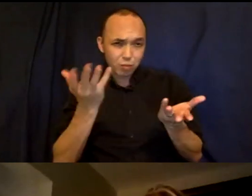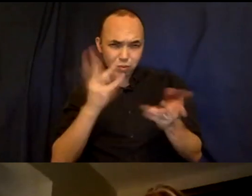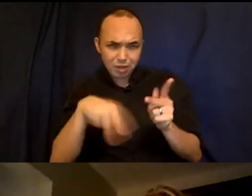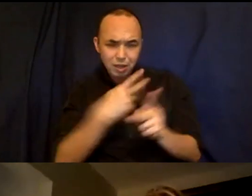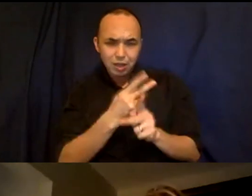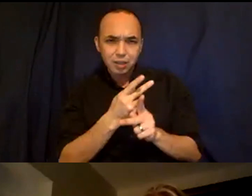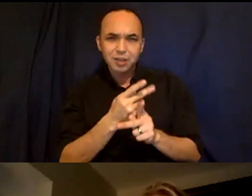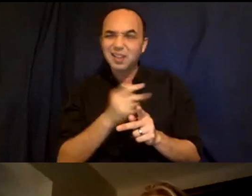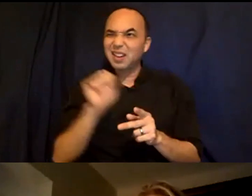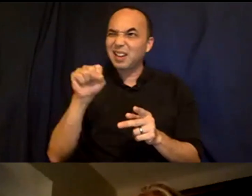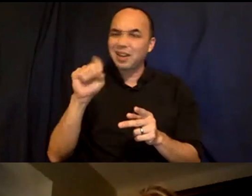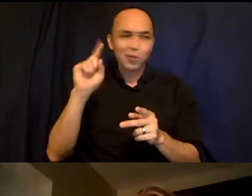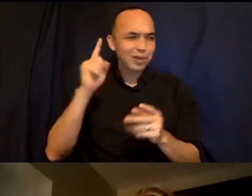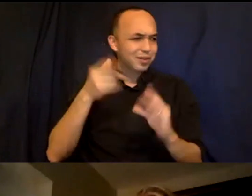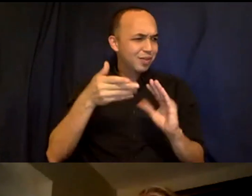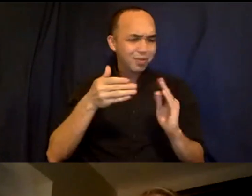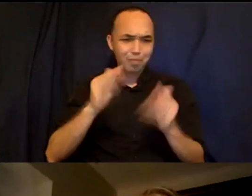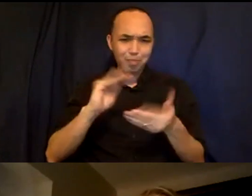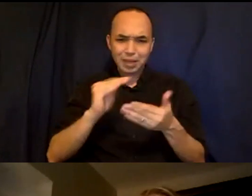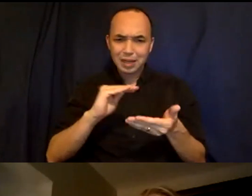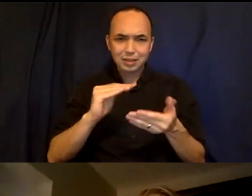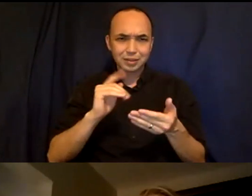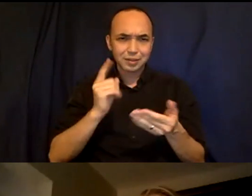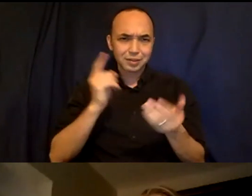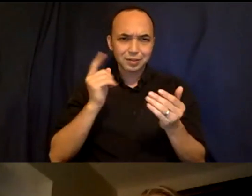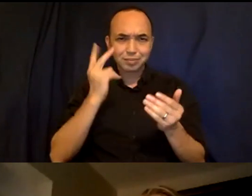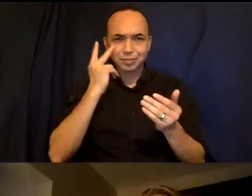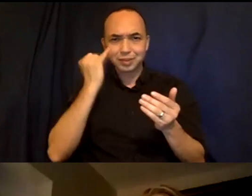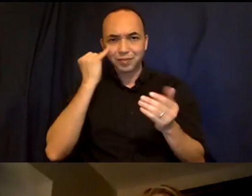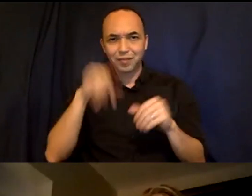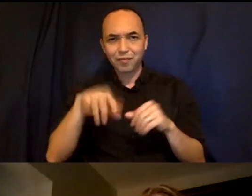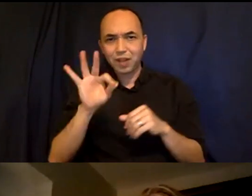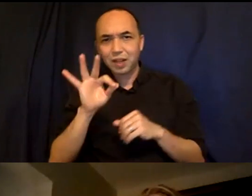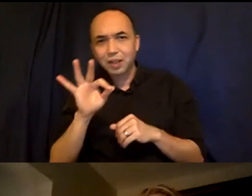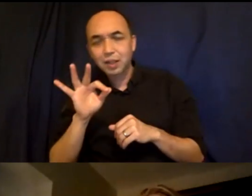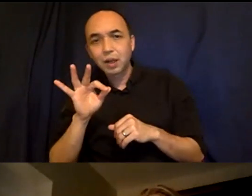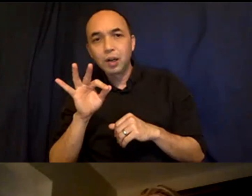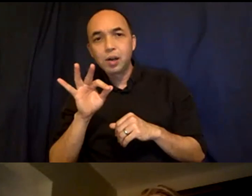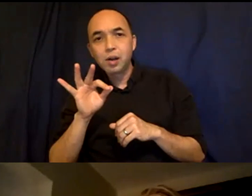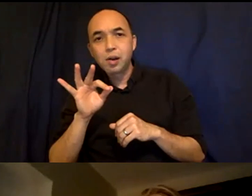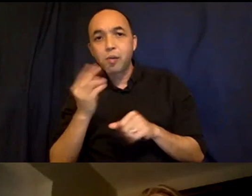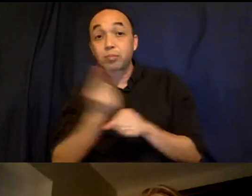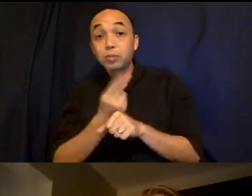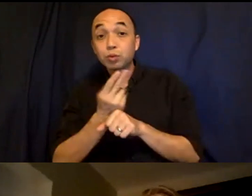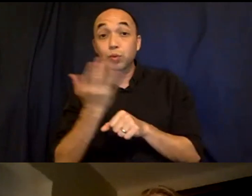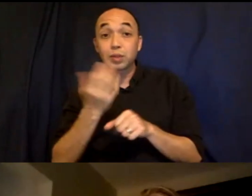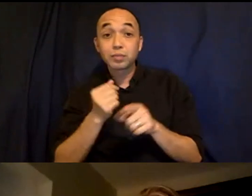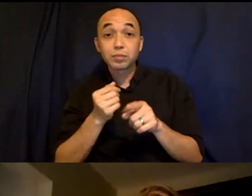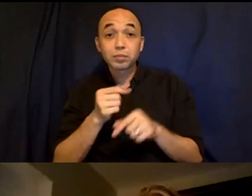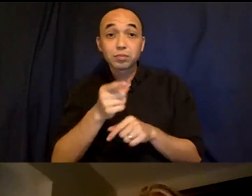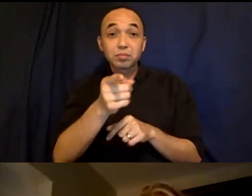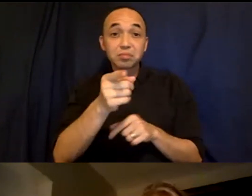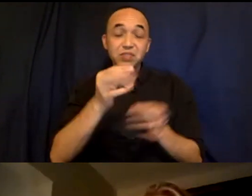where my box went. Let me see if I still. Oh, here you go. The one I'm using here is just Simple Truth